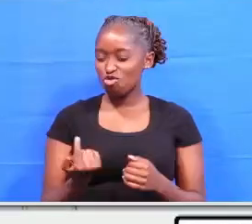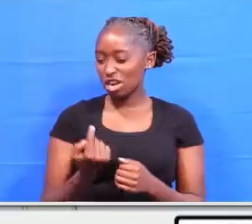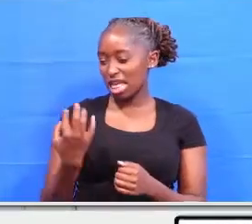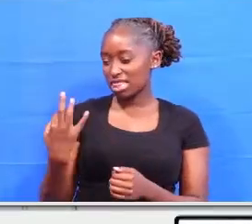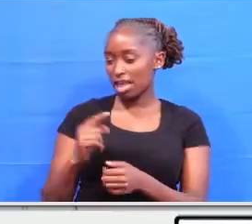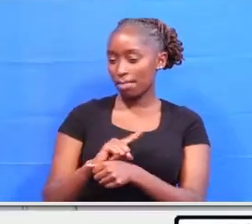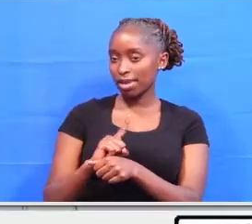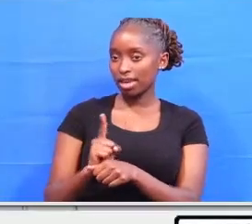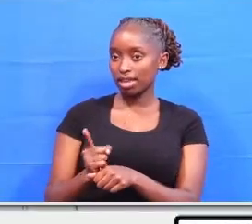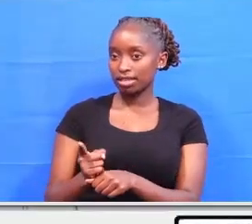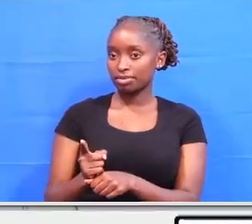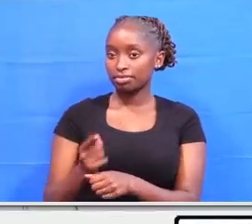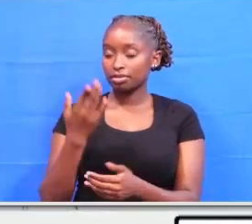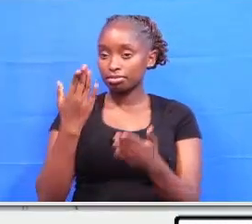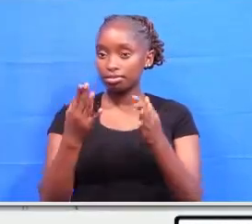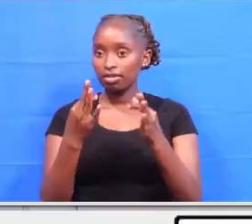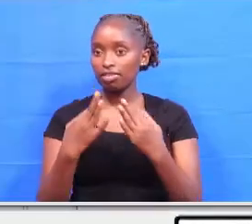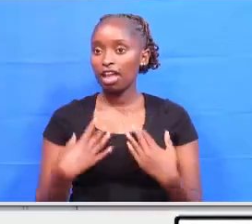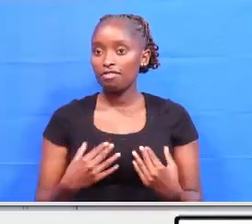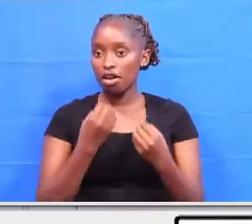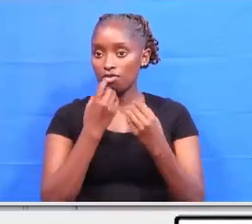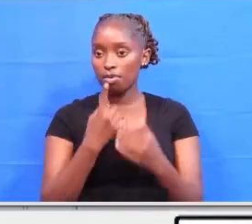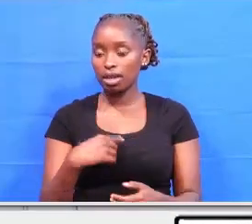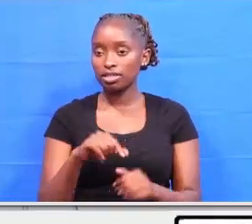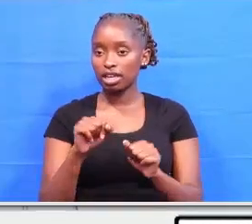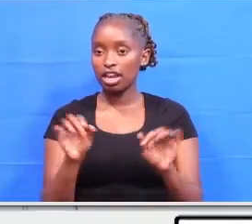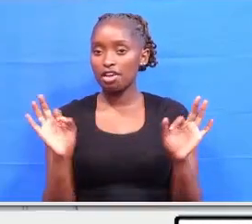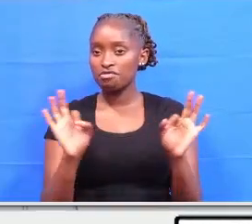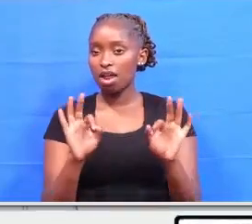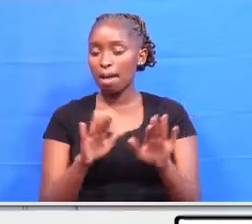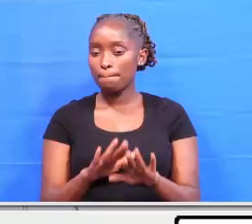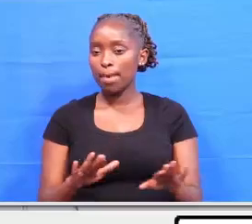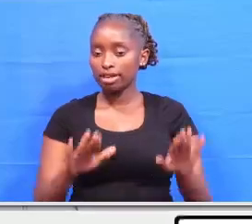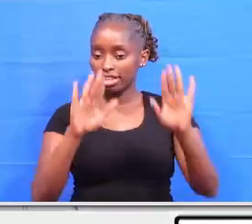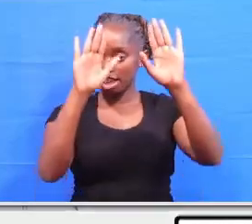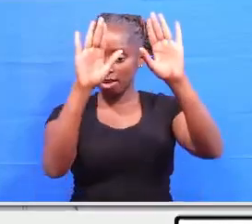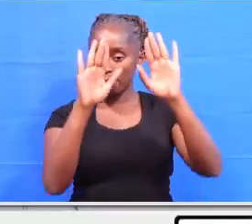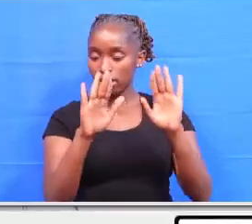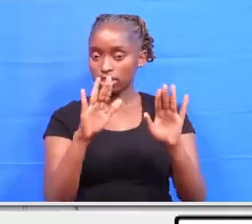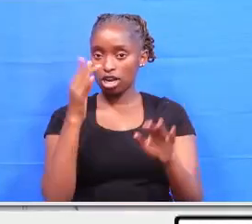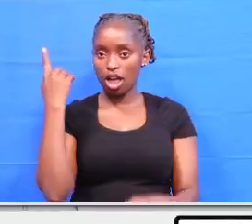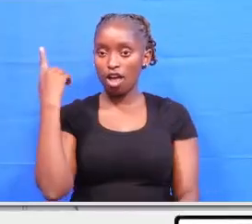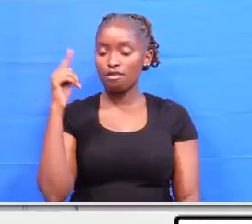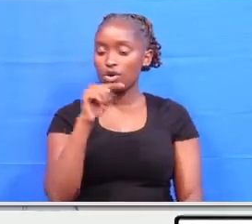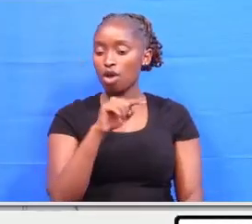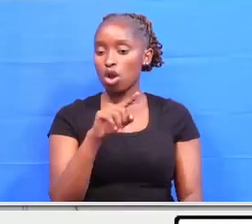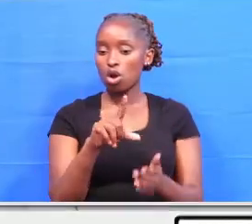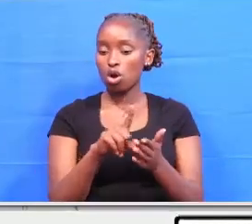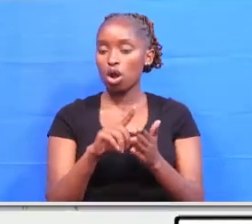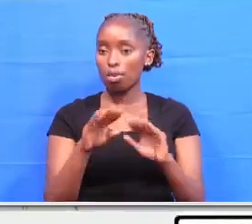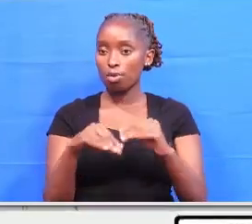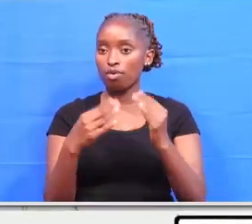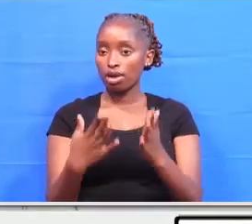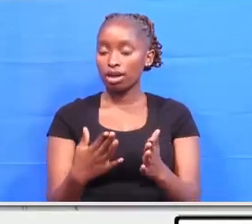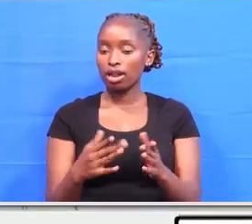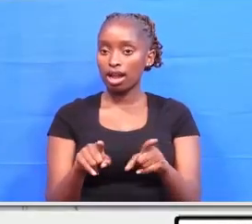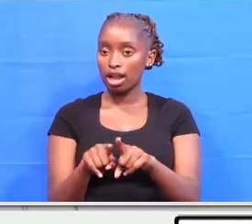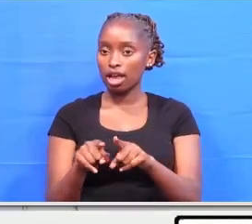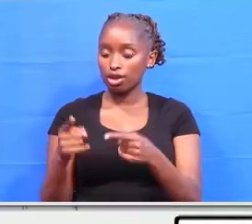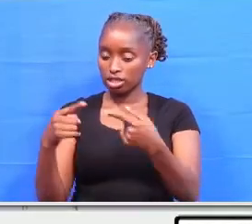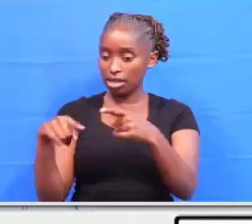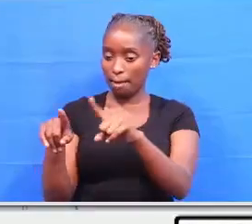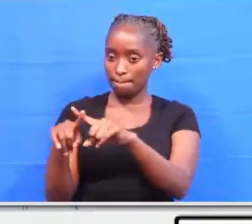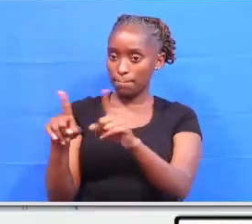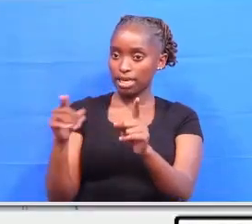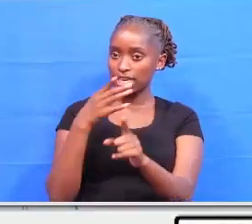3 minutes. Wanjiku, maybe if you could just tell us, a free market is very important for credit providers such as yourself to thrive. However, as